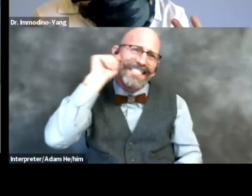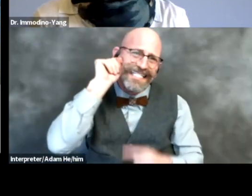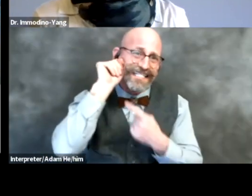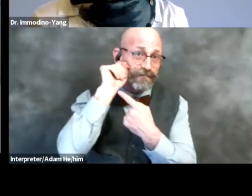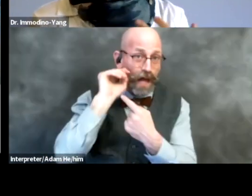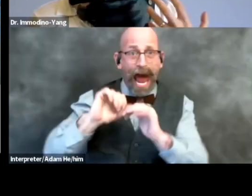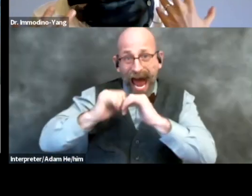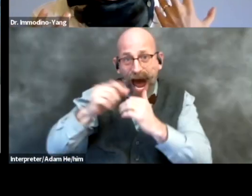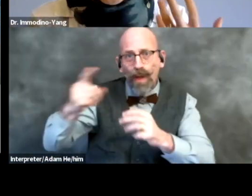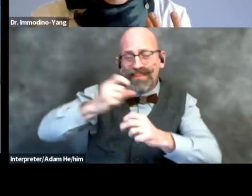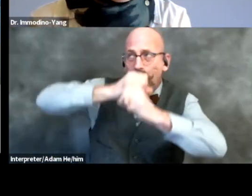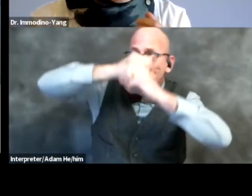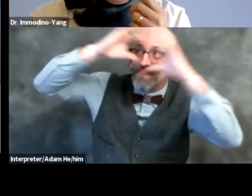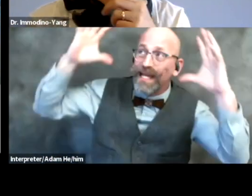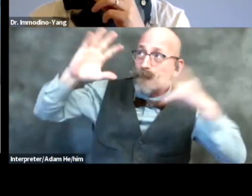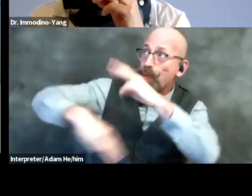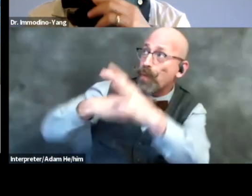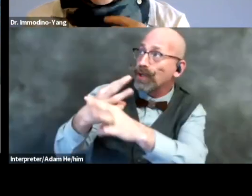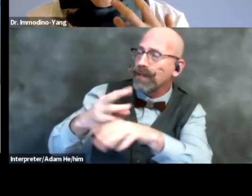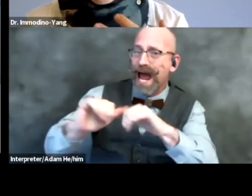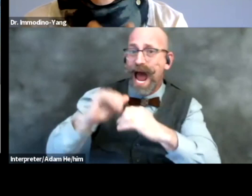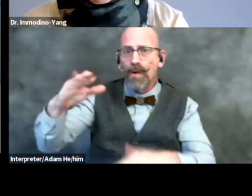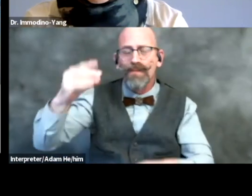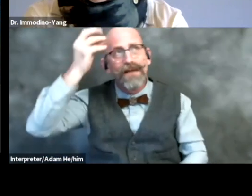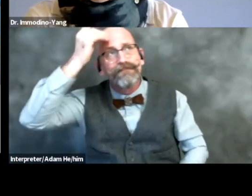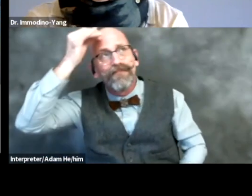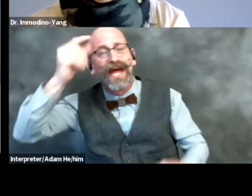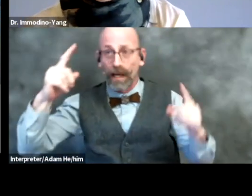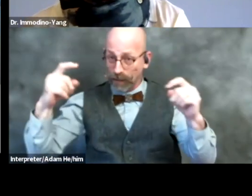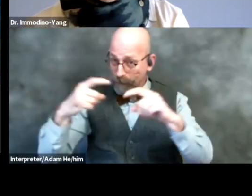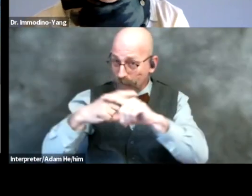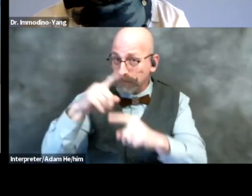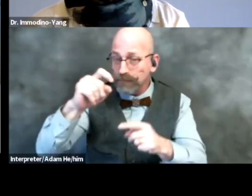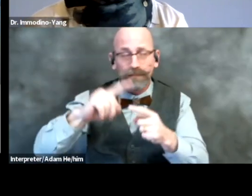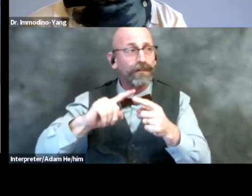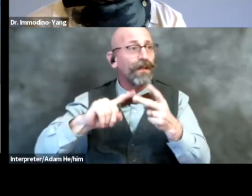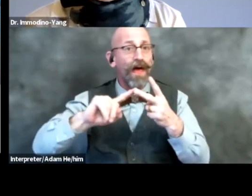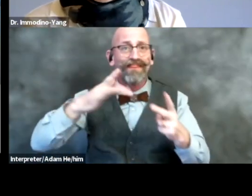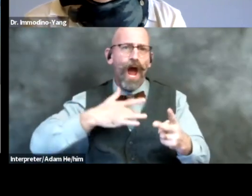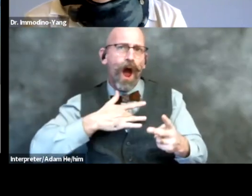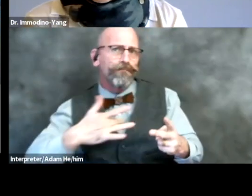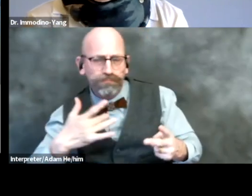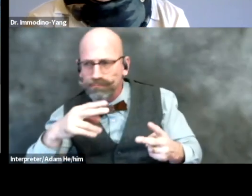and curiosity and sort of dispositions for engaging with deep thinking that they bring